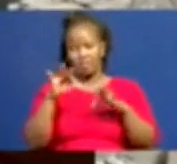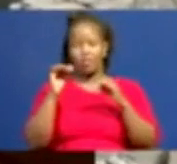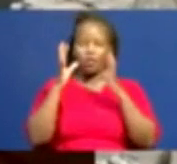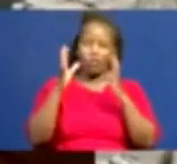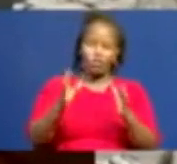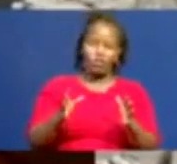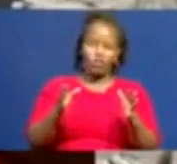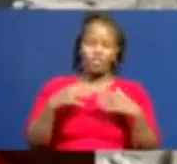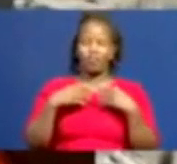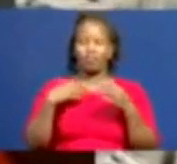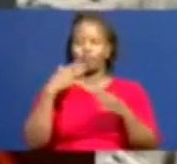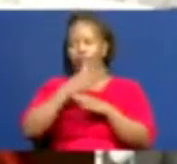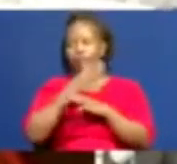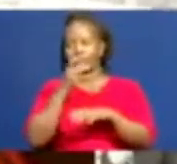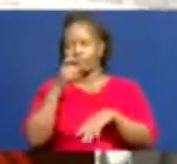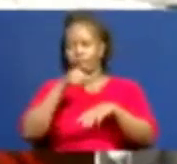time.